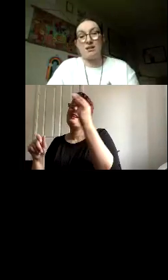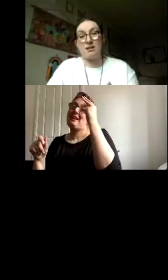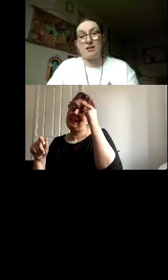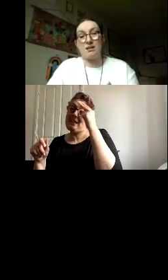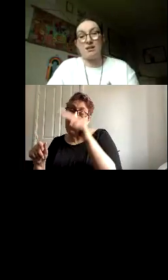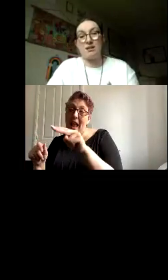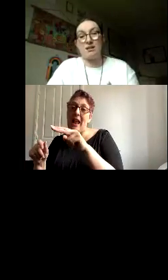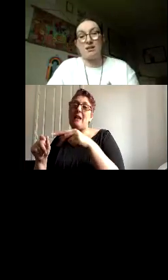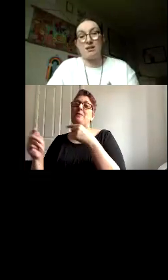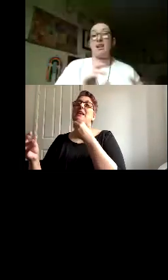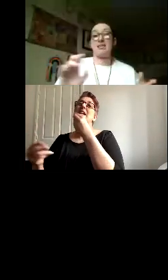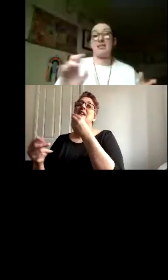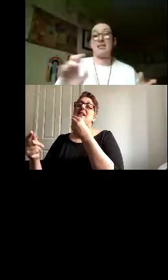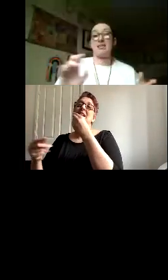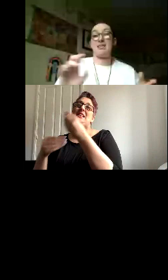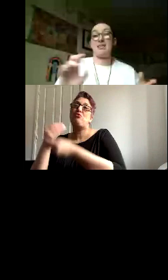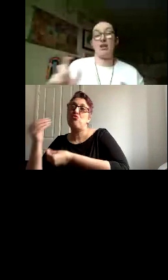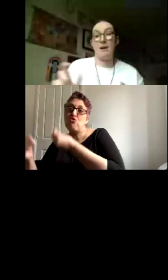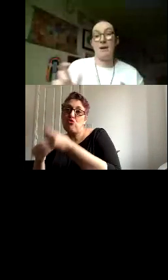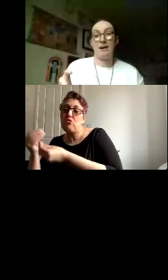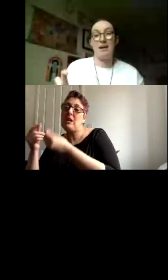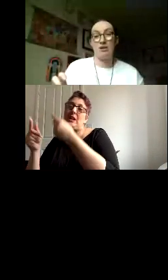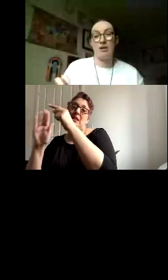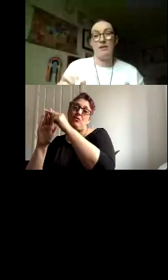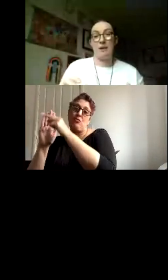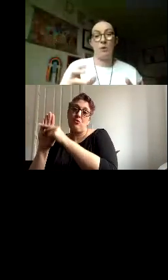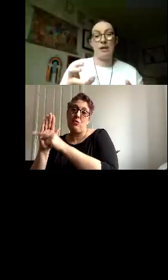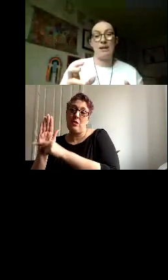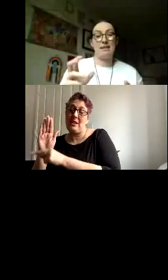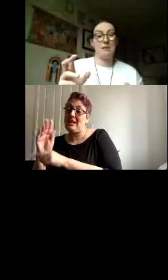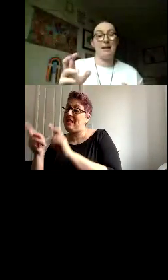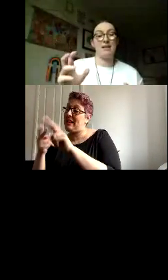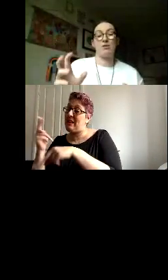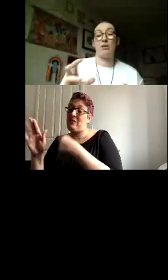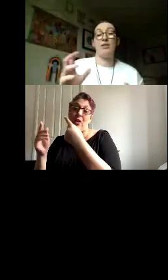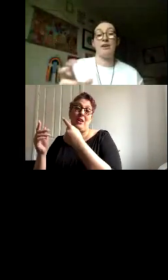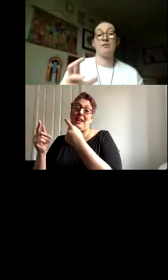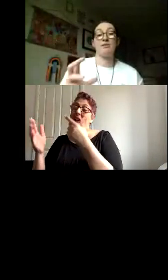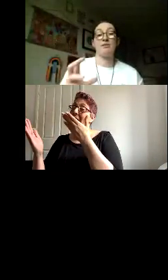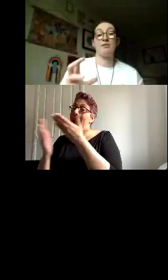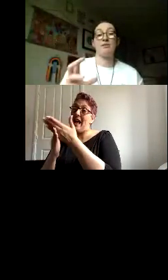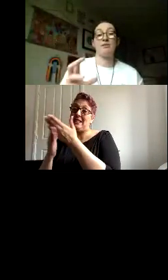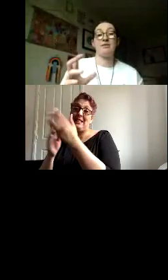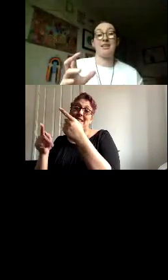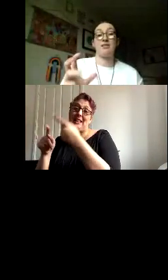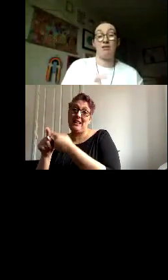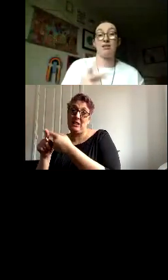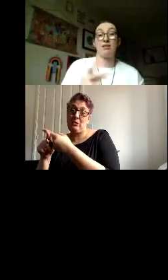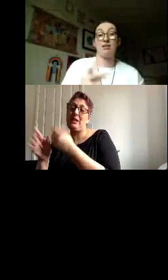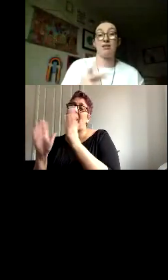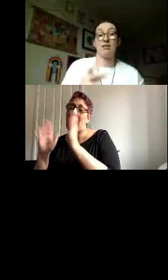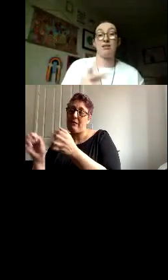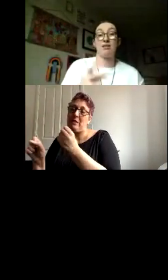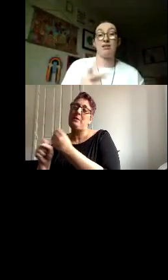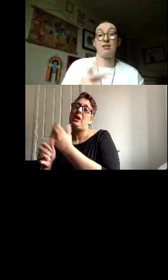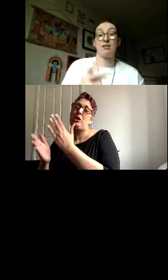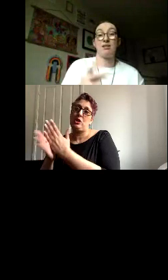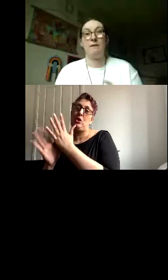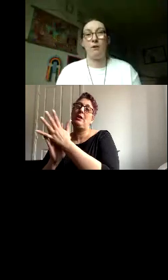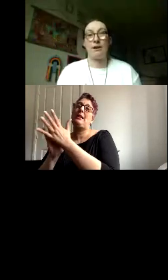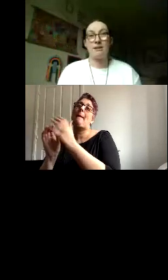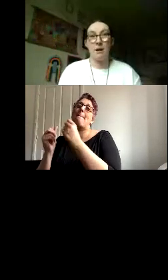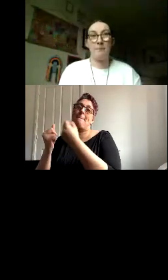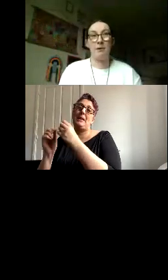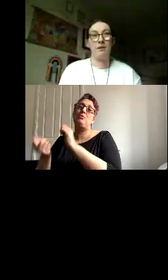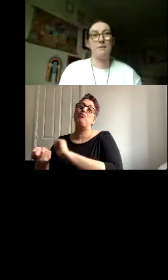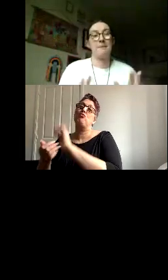instructions. If someone doesn't have access to English, then we need to make sure that those things are interpreted.